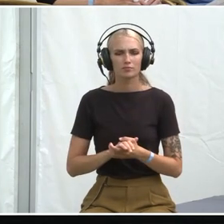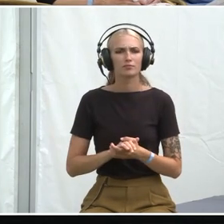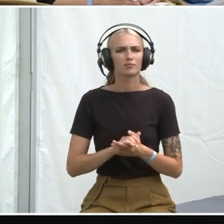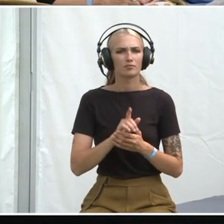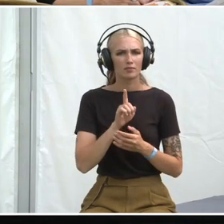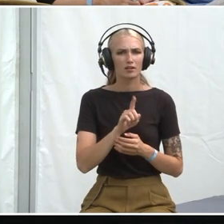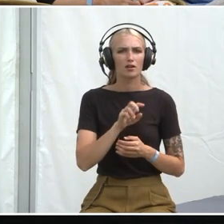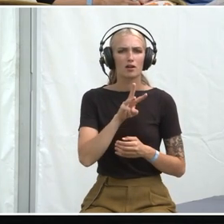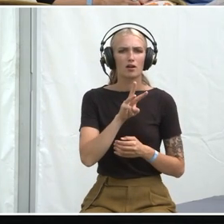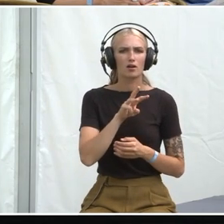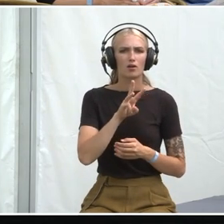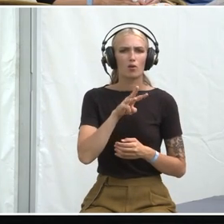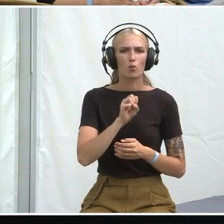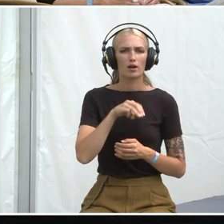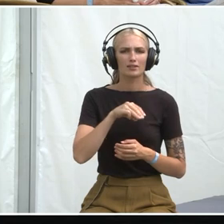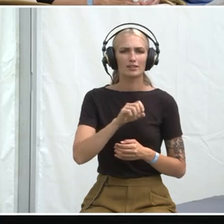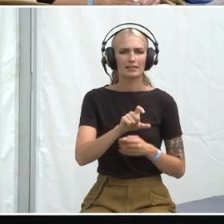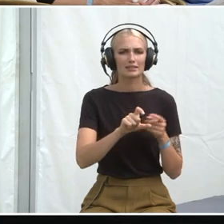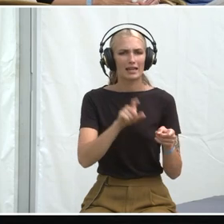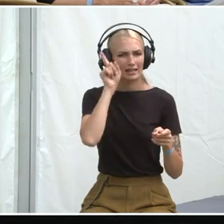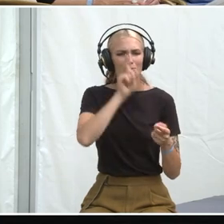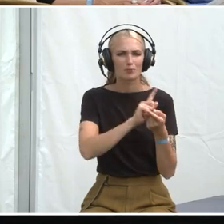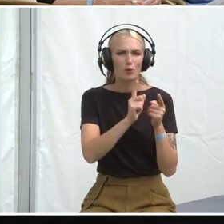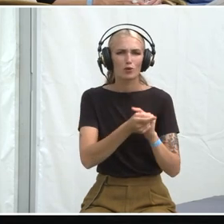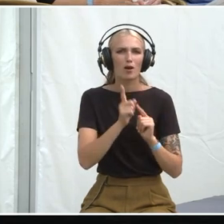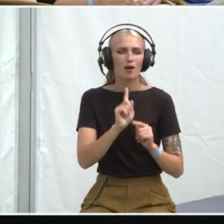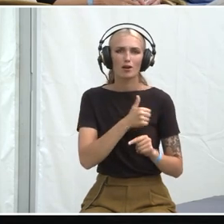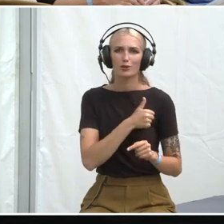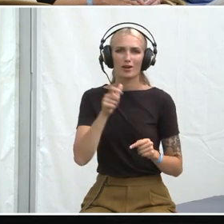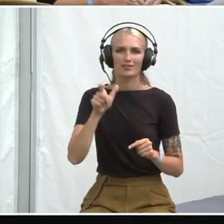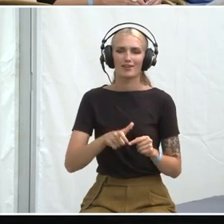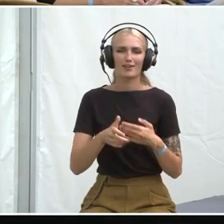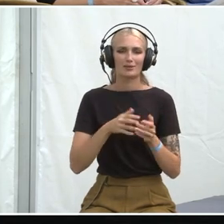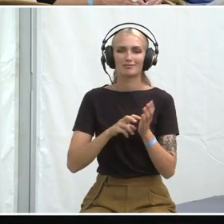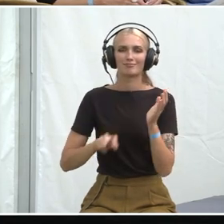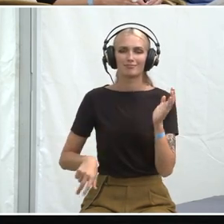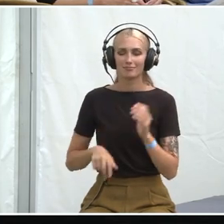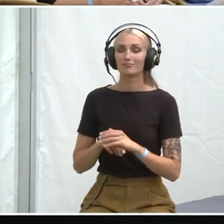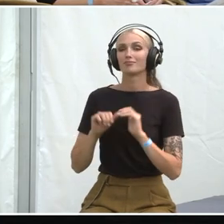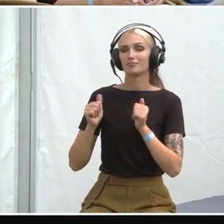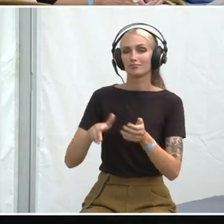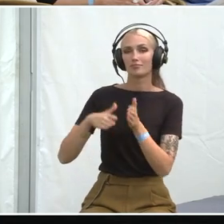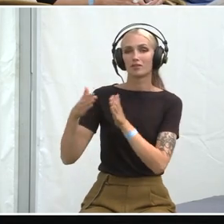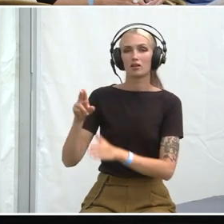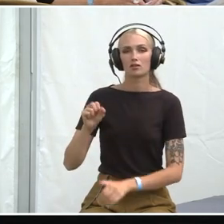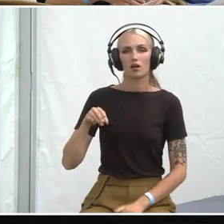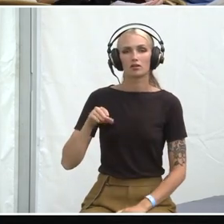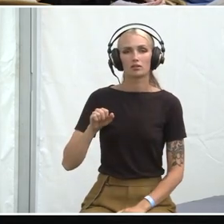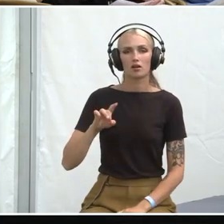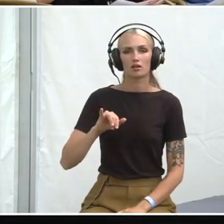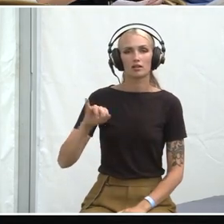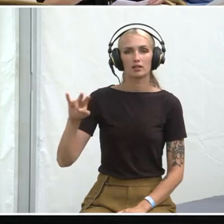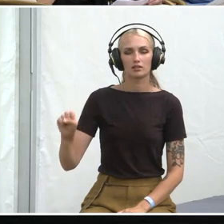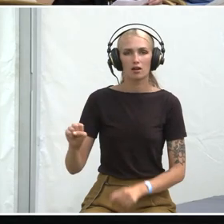It will still be called VATEK in a few days, but I won't be the CEO anymore. But you won't be the CEO anymore. Okay, very good. We have Katariina, Järve, chairperson of